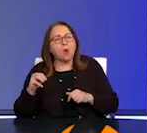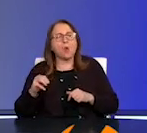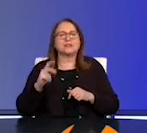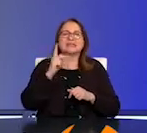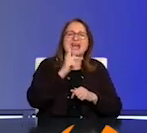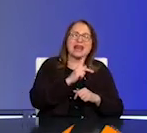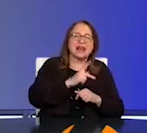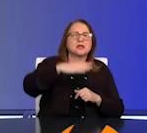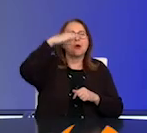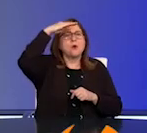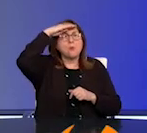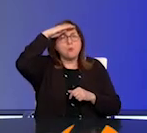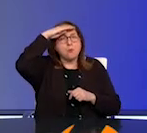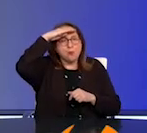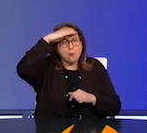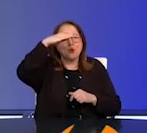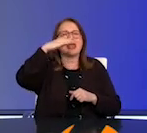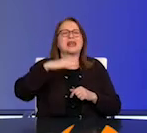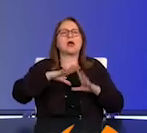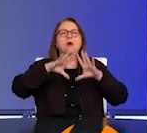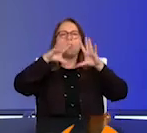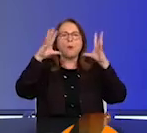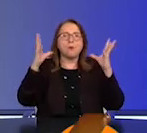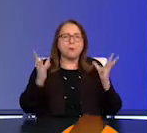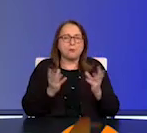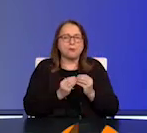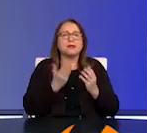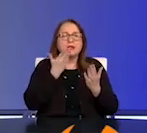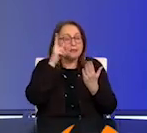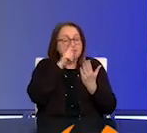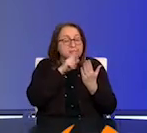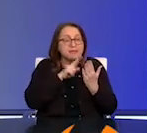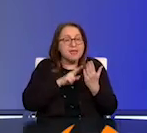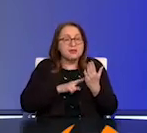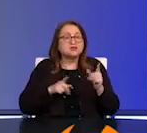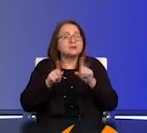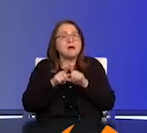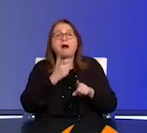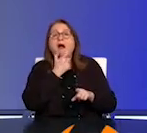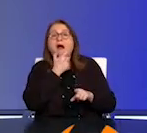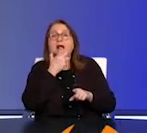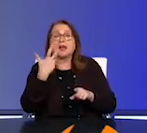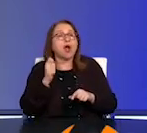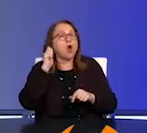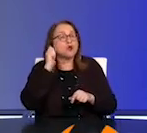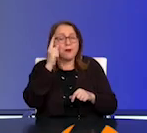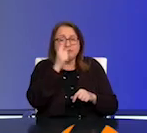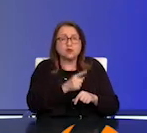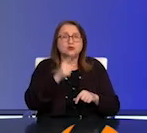and Bouloubina, we read of Gordon, Cochrane, Church, and